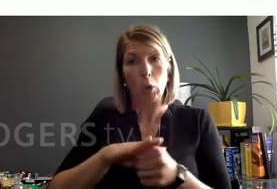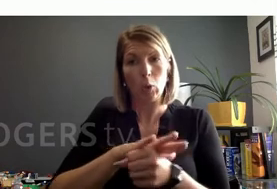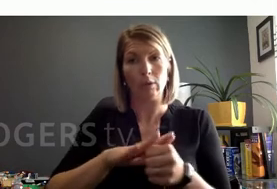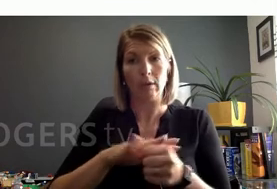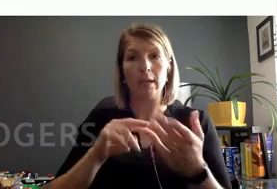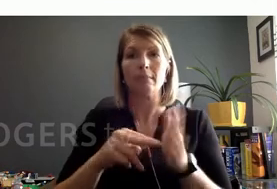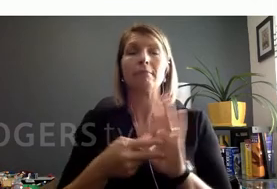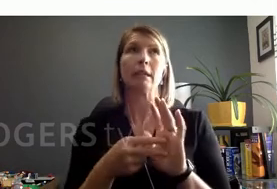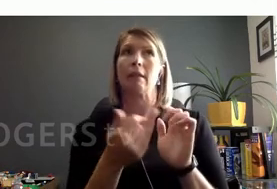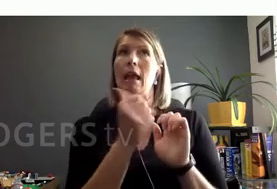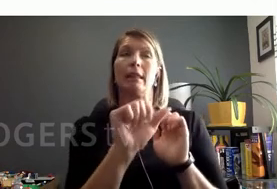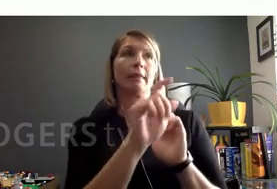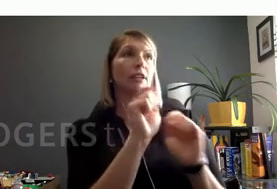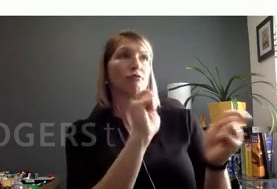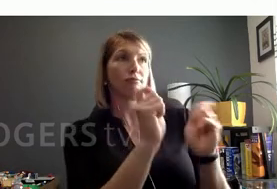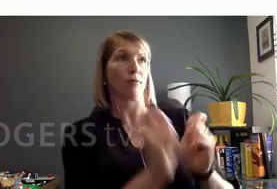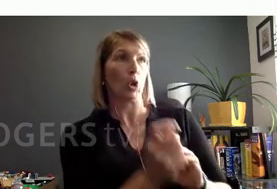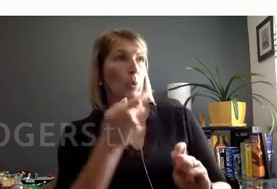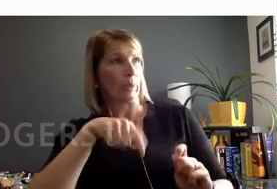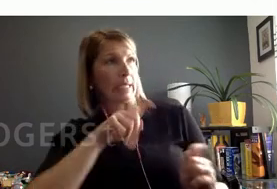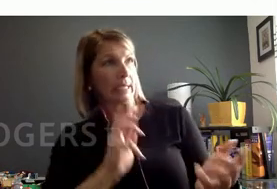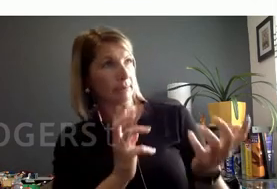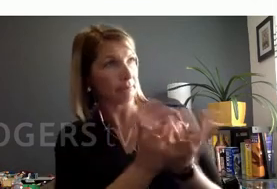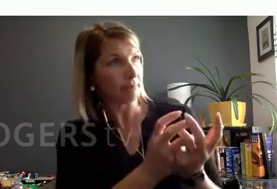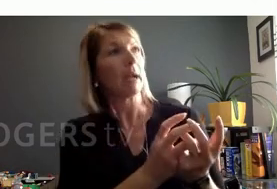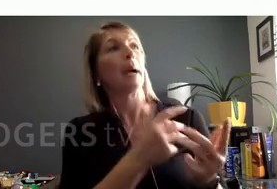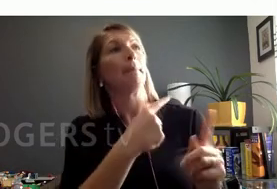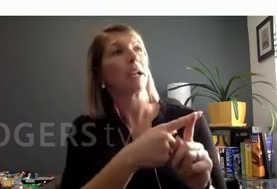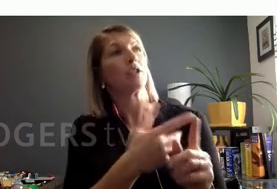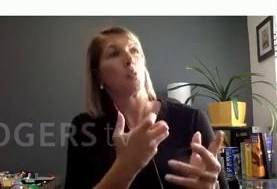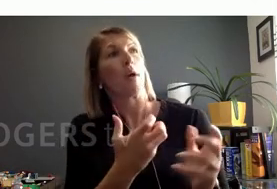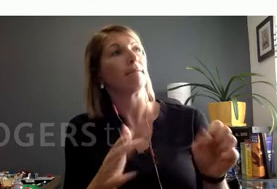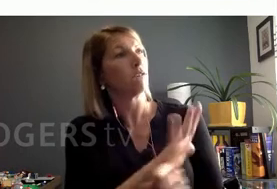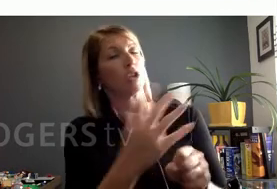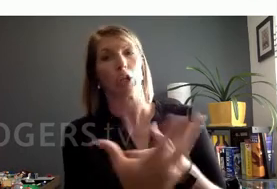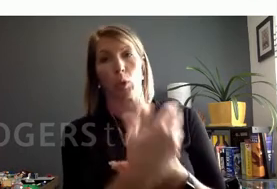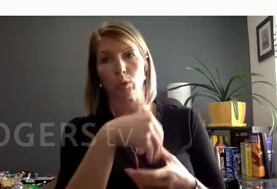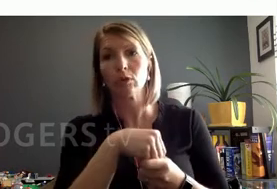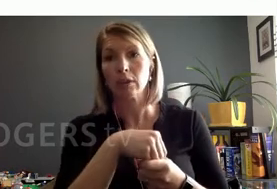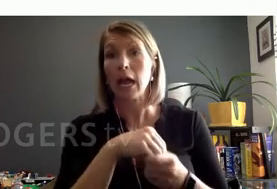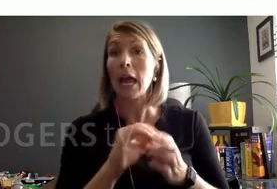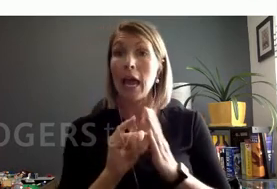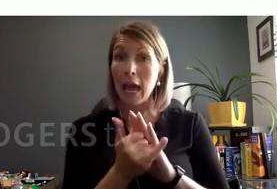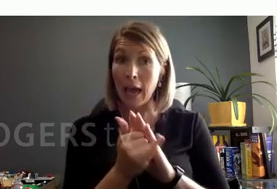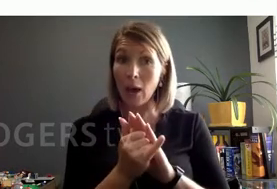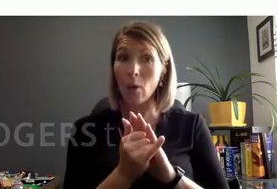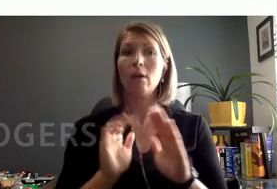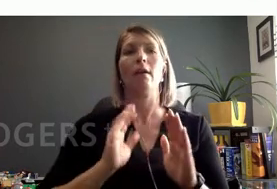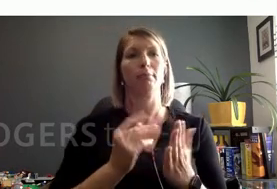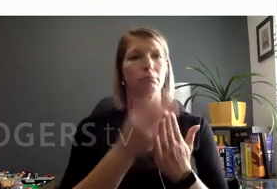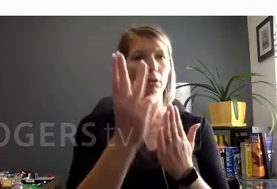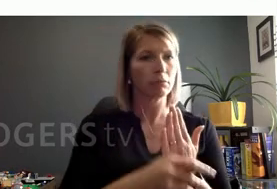our community on issues related to diversity and inclusion. And of course, we do this through our programs and events,